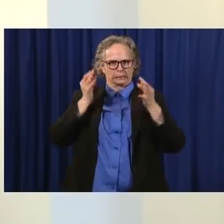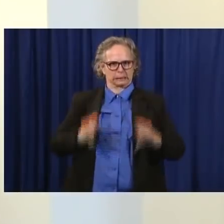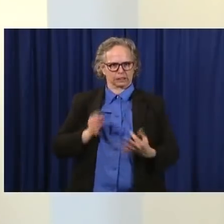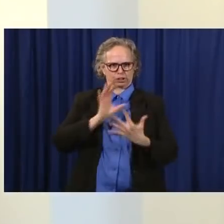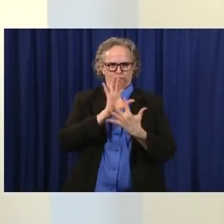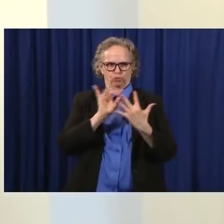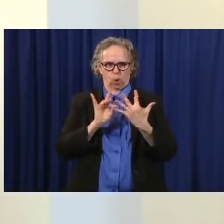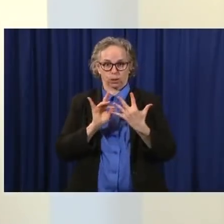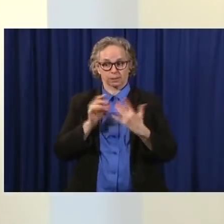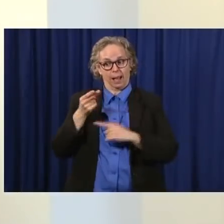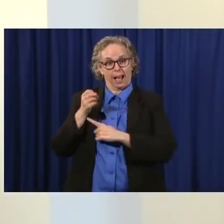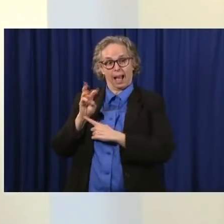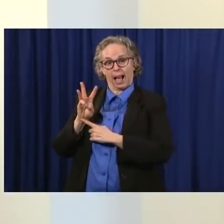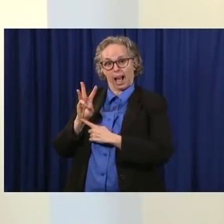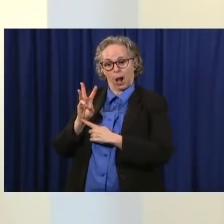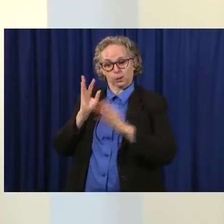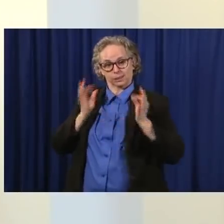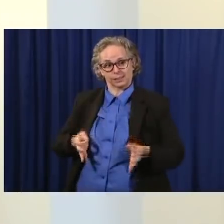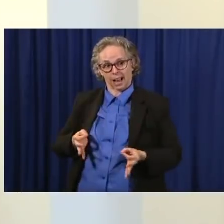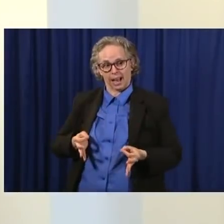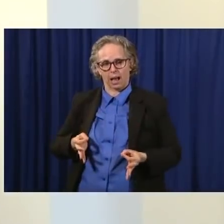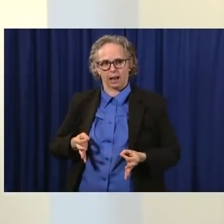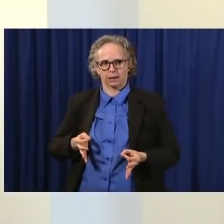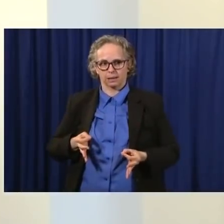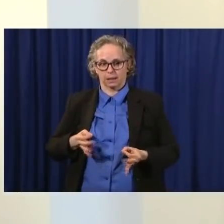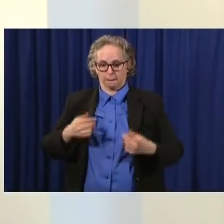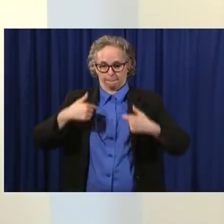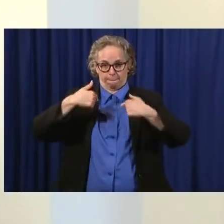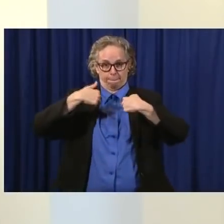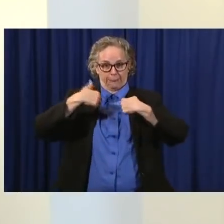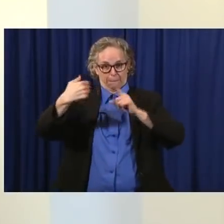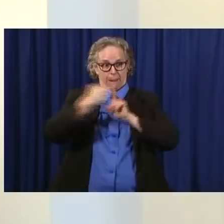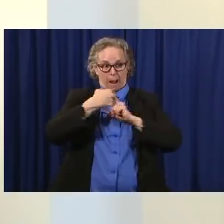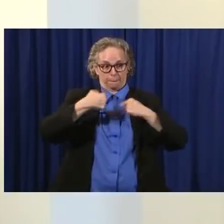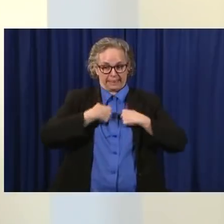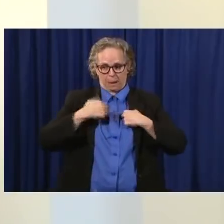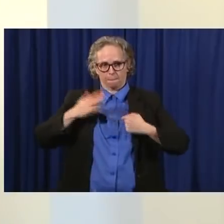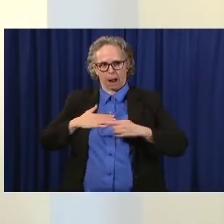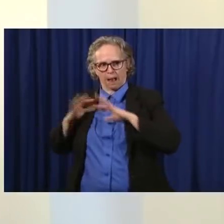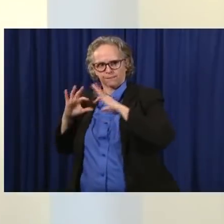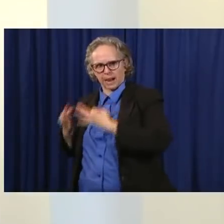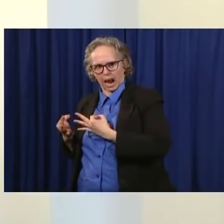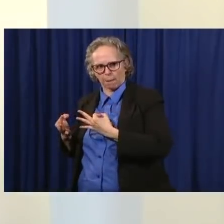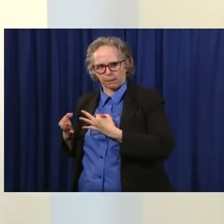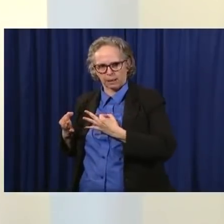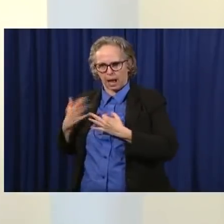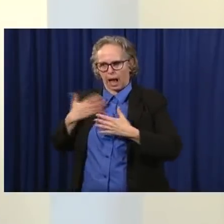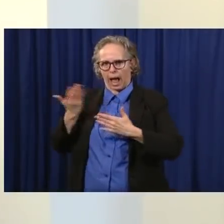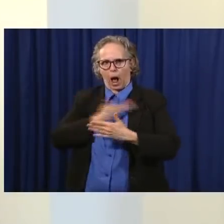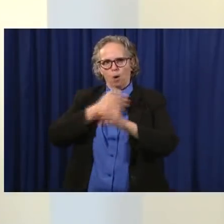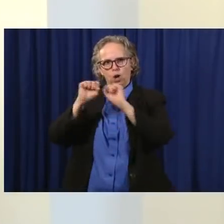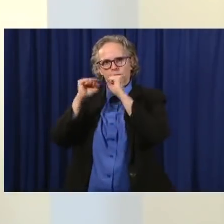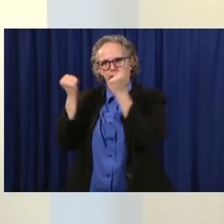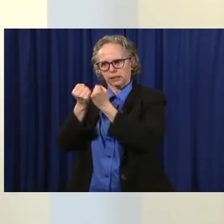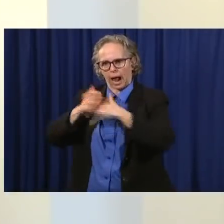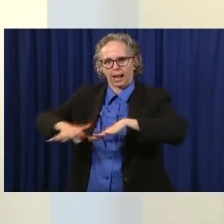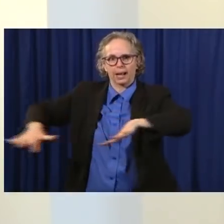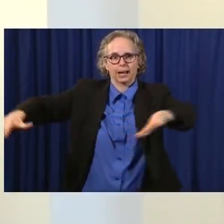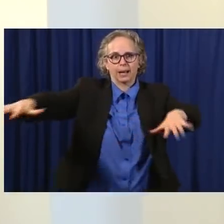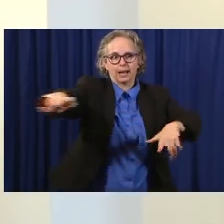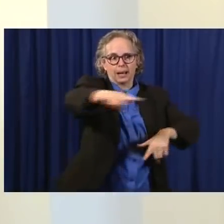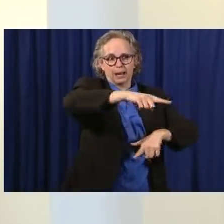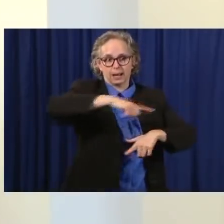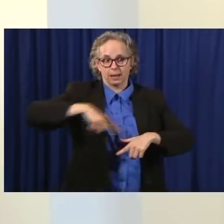greatly impact us and the ones we love and everyone else in our society, and people who are much more vulnerable than some of us